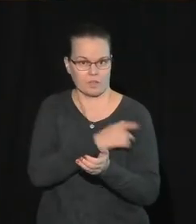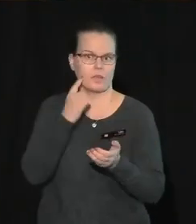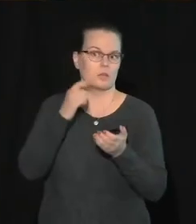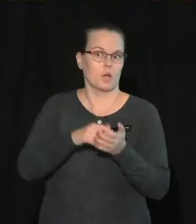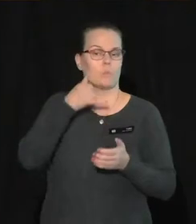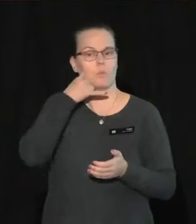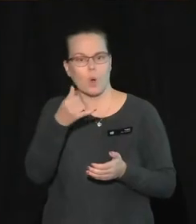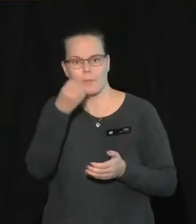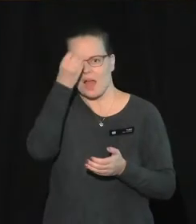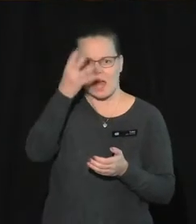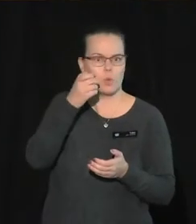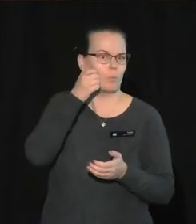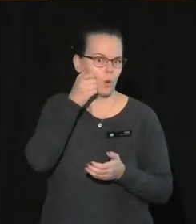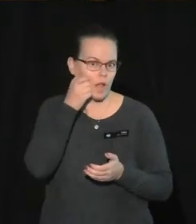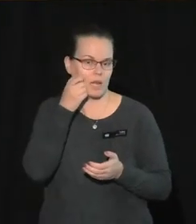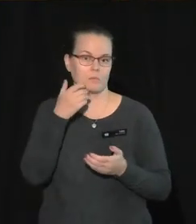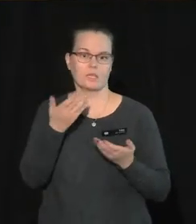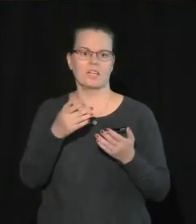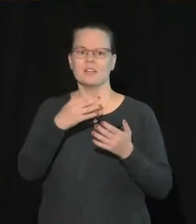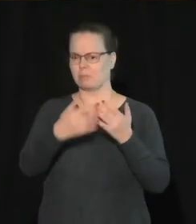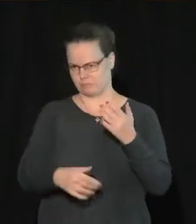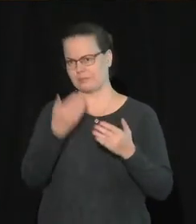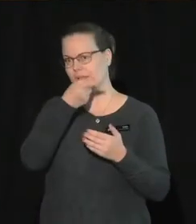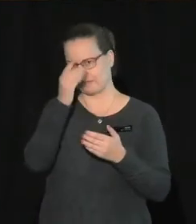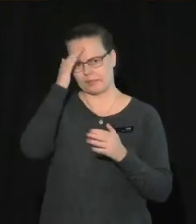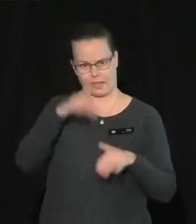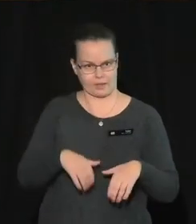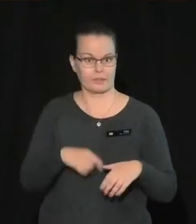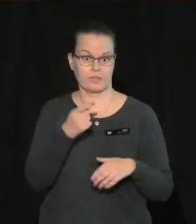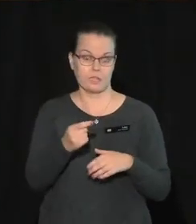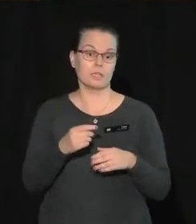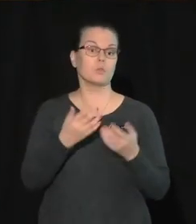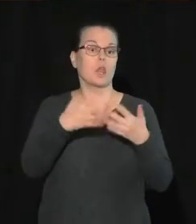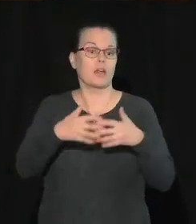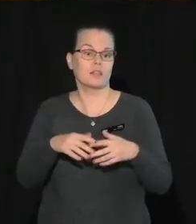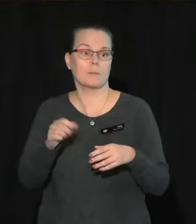telephones, smartphones, modems, you name it. Equipment used for